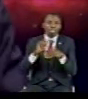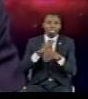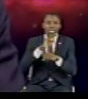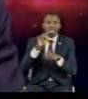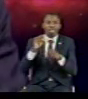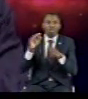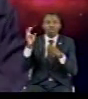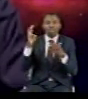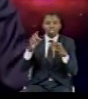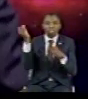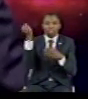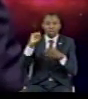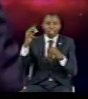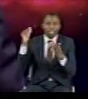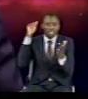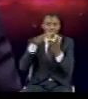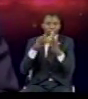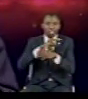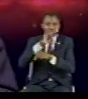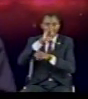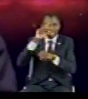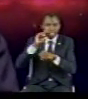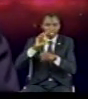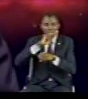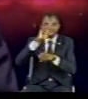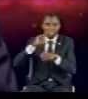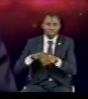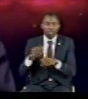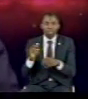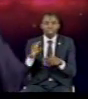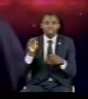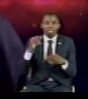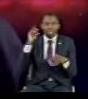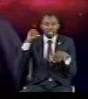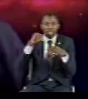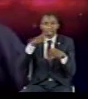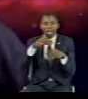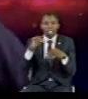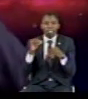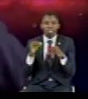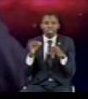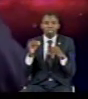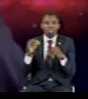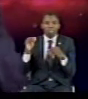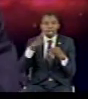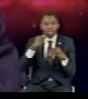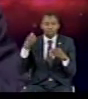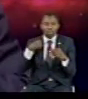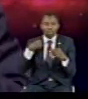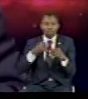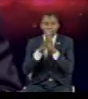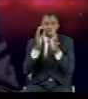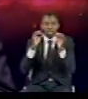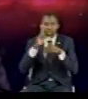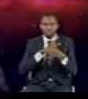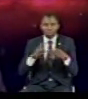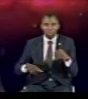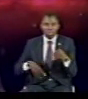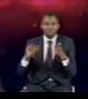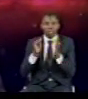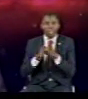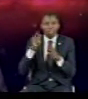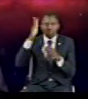anymore. And Isaiah agrees with that. In Isaiah chapter 2, verse 4, Father, we are asking, O God, that indeed, O